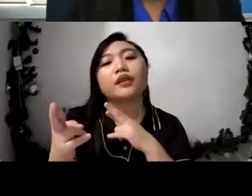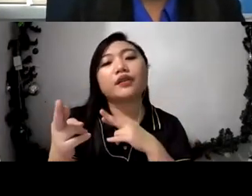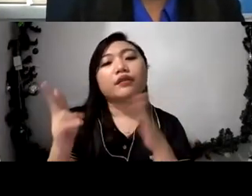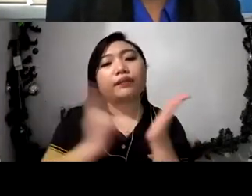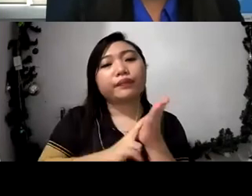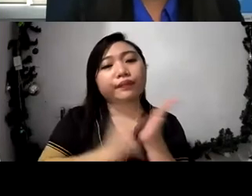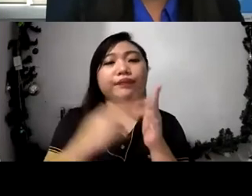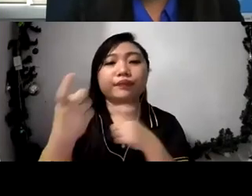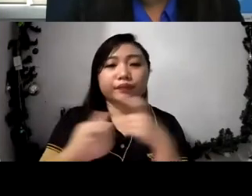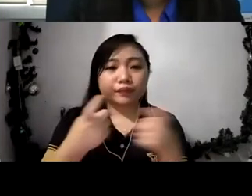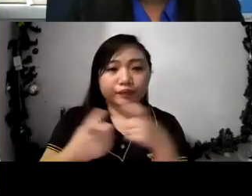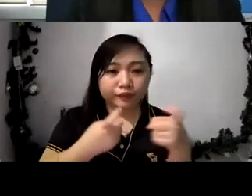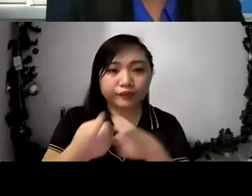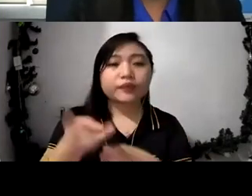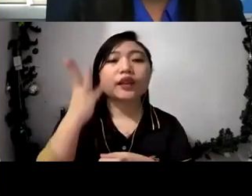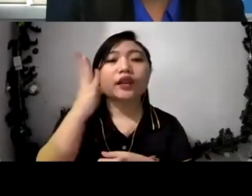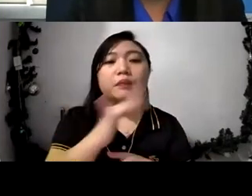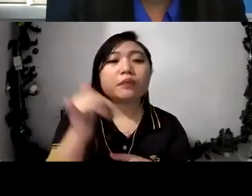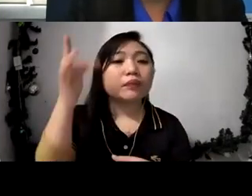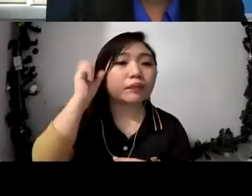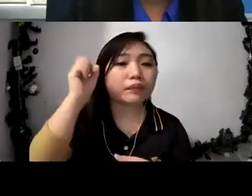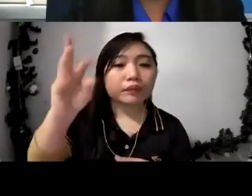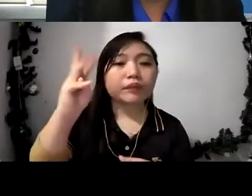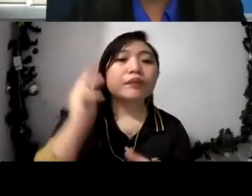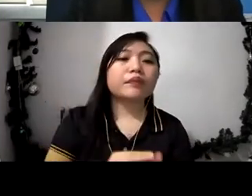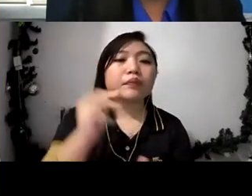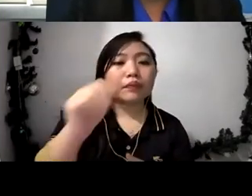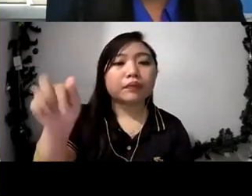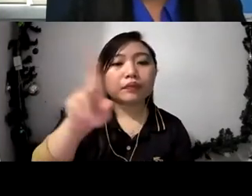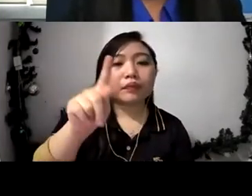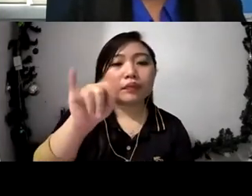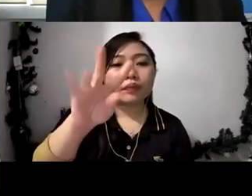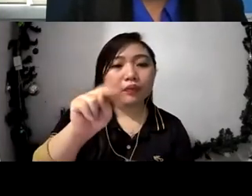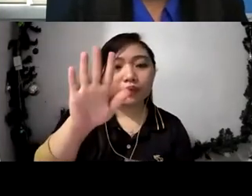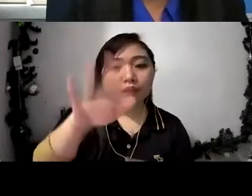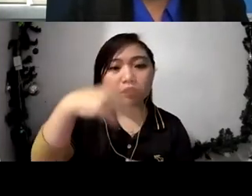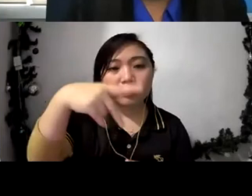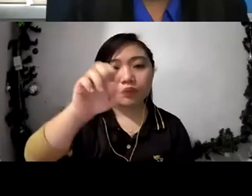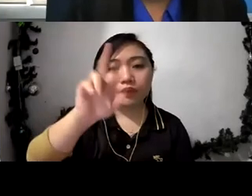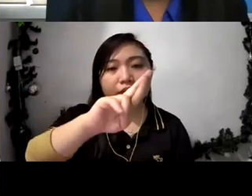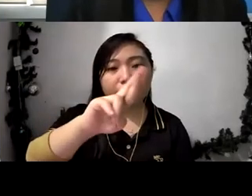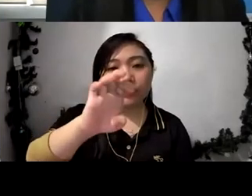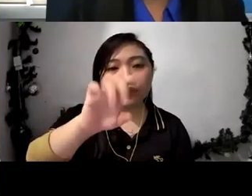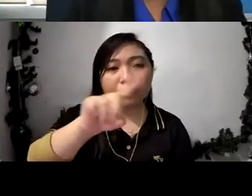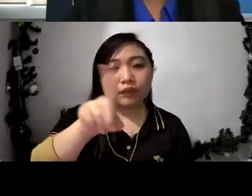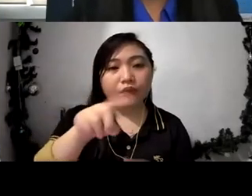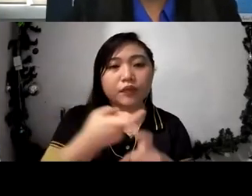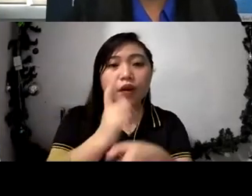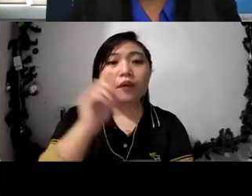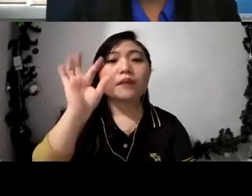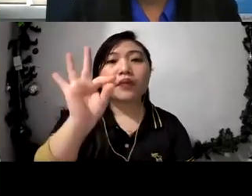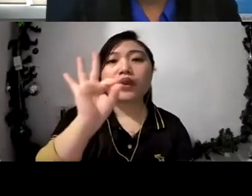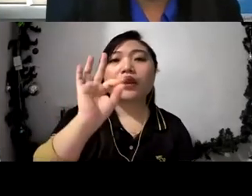to be given or to be discussed by Mr. Martin Julius V. Perez, archivist from the Department of